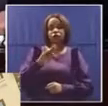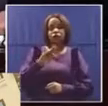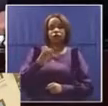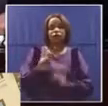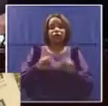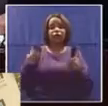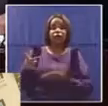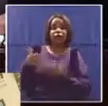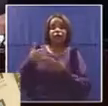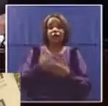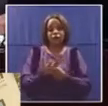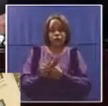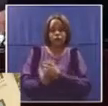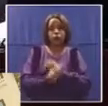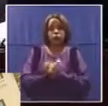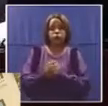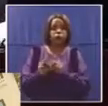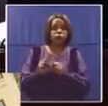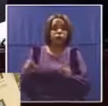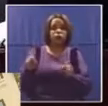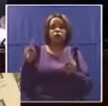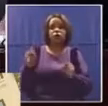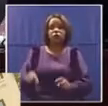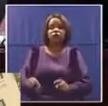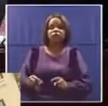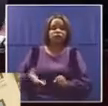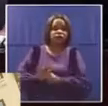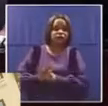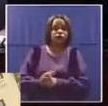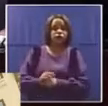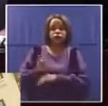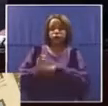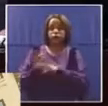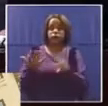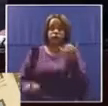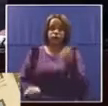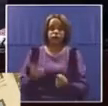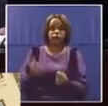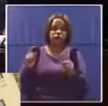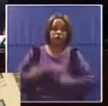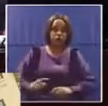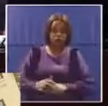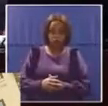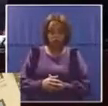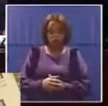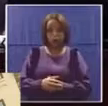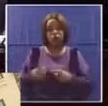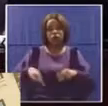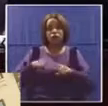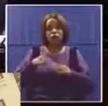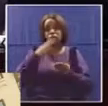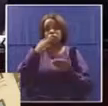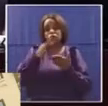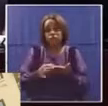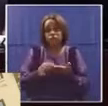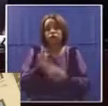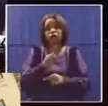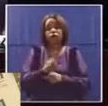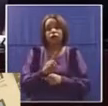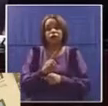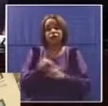escape will face the full force of the law. And we commend those investigators who successfully prevented the removal